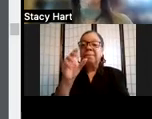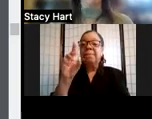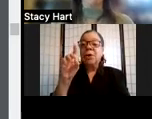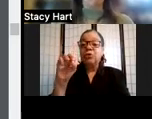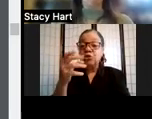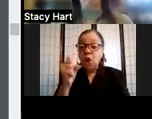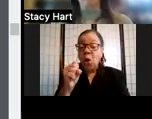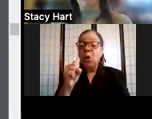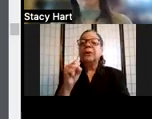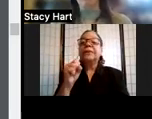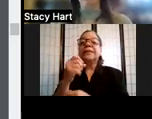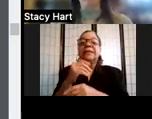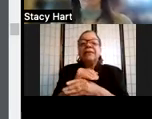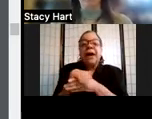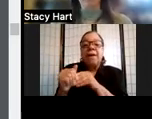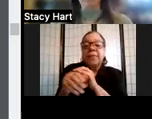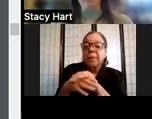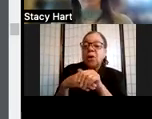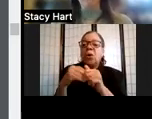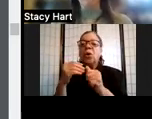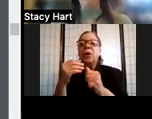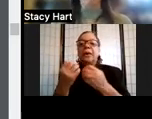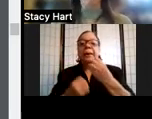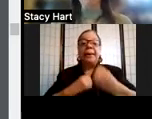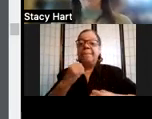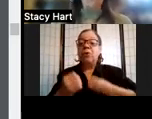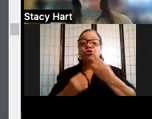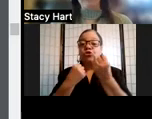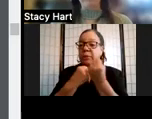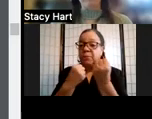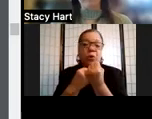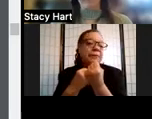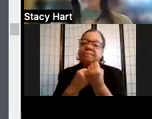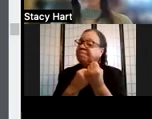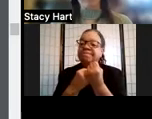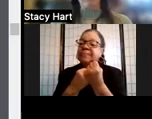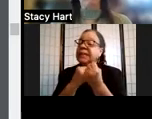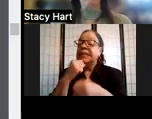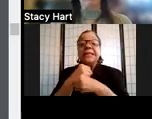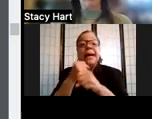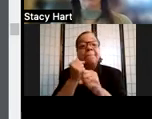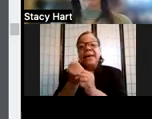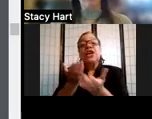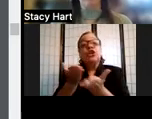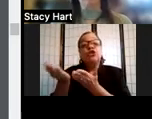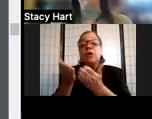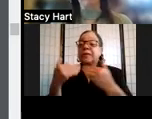provide comfort and emotional support does not make that service animal